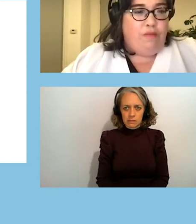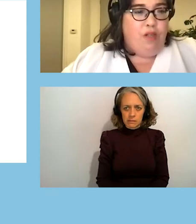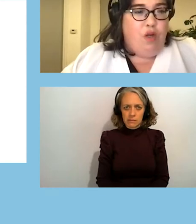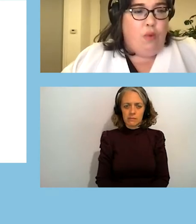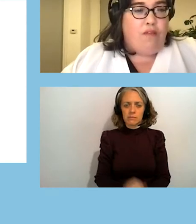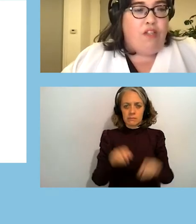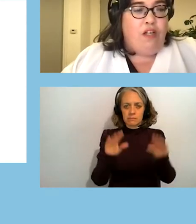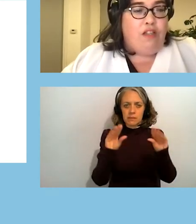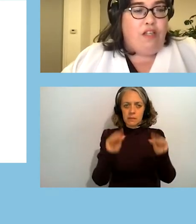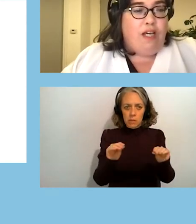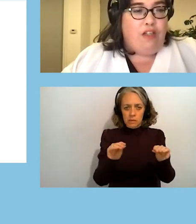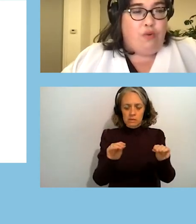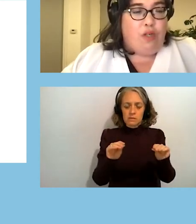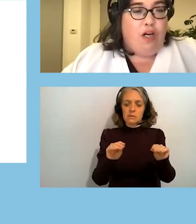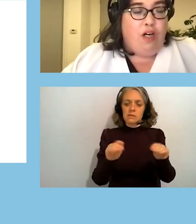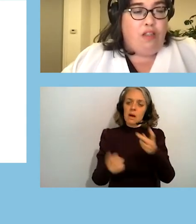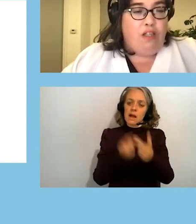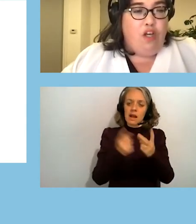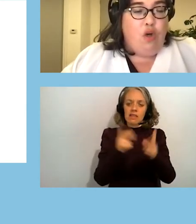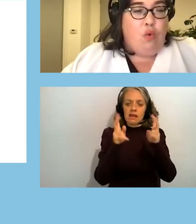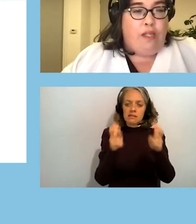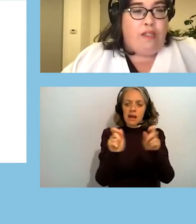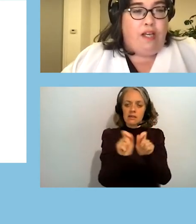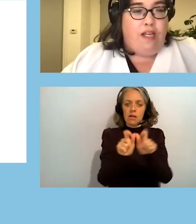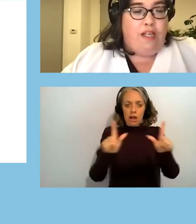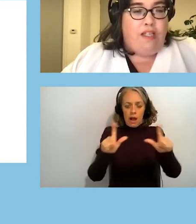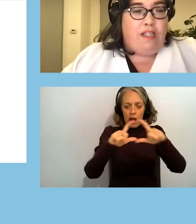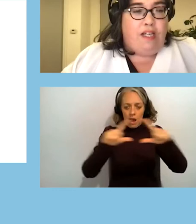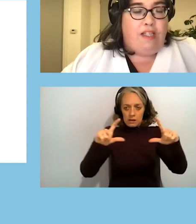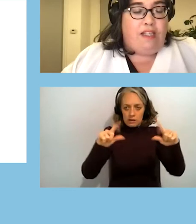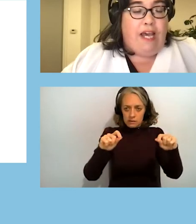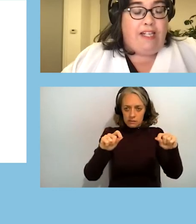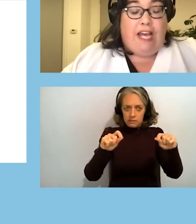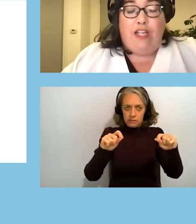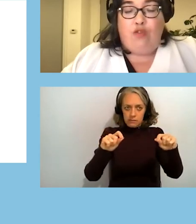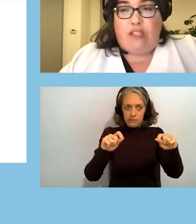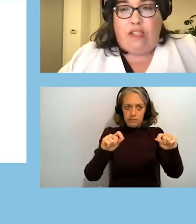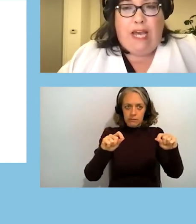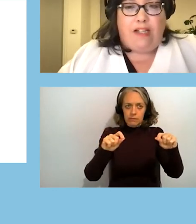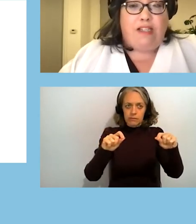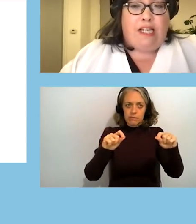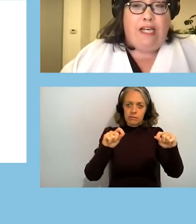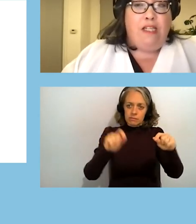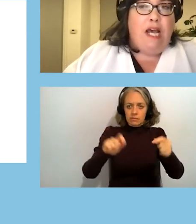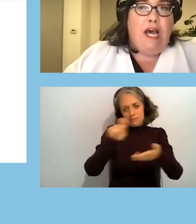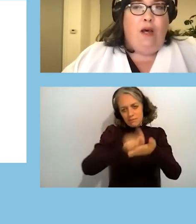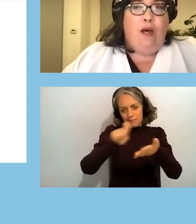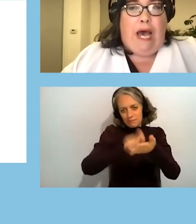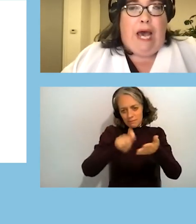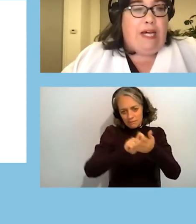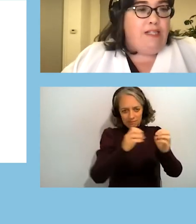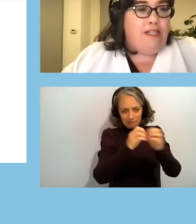Pause. We have another title card with the text, the handwritten text again,